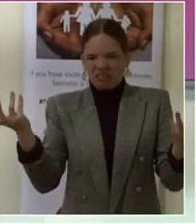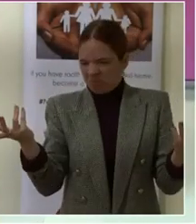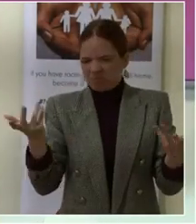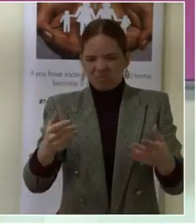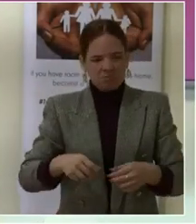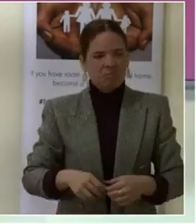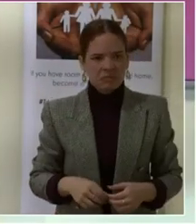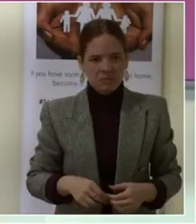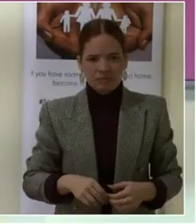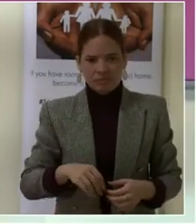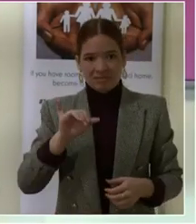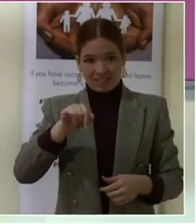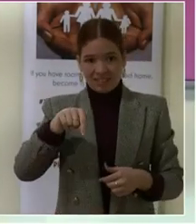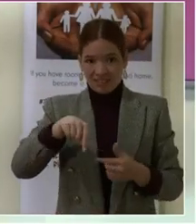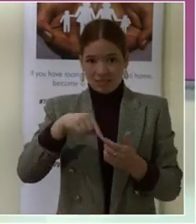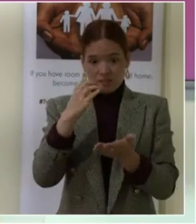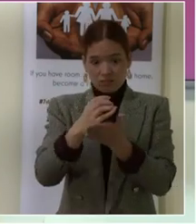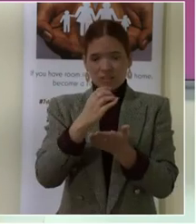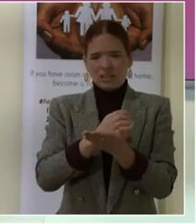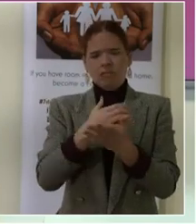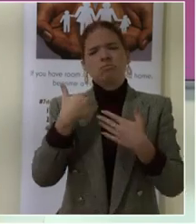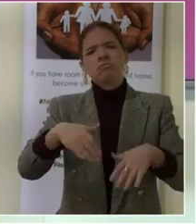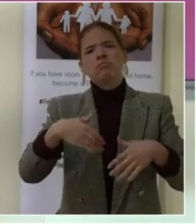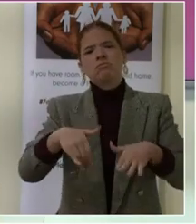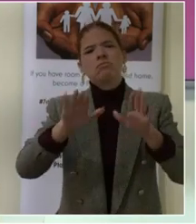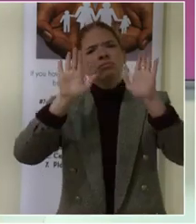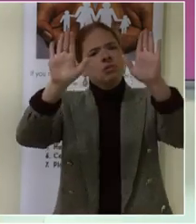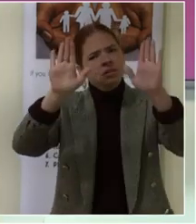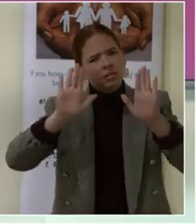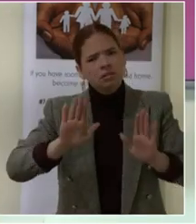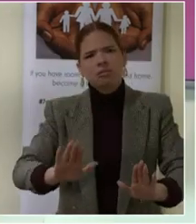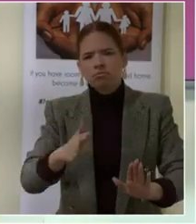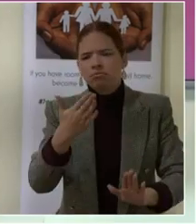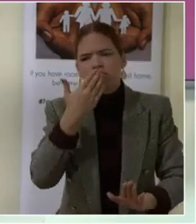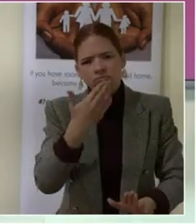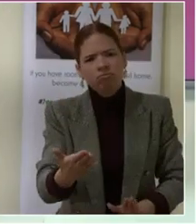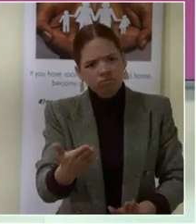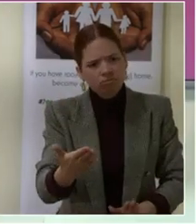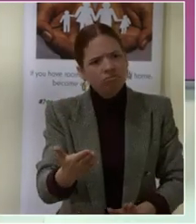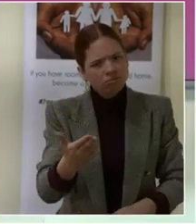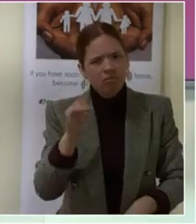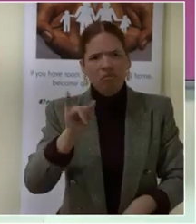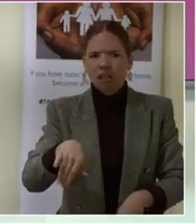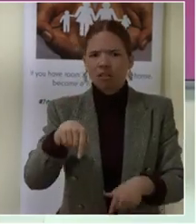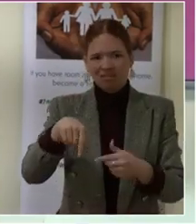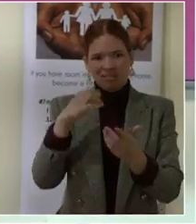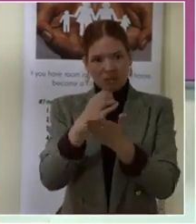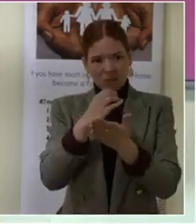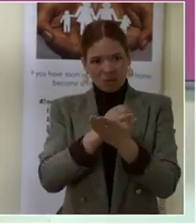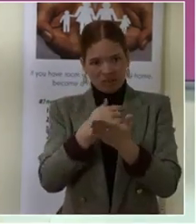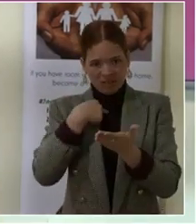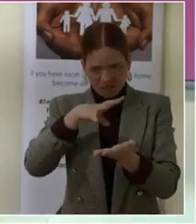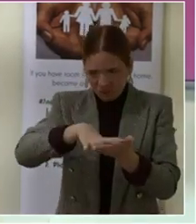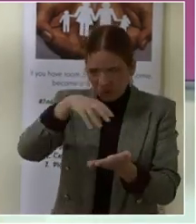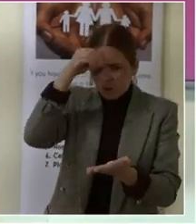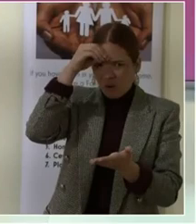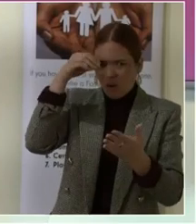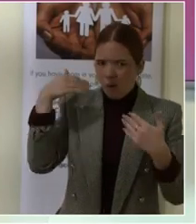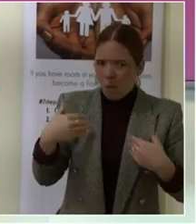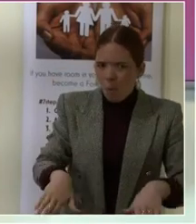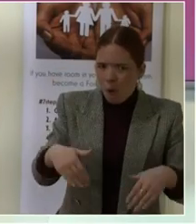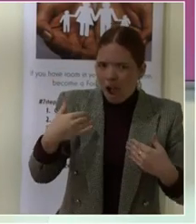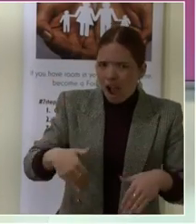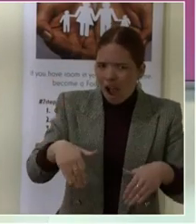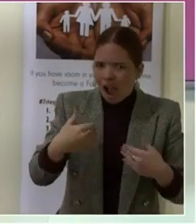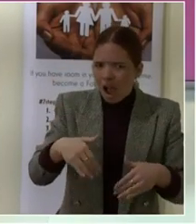This course was amazing. I feel like before the course started, I feel like I was already knowledgeable about a lot